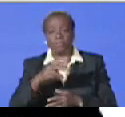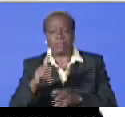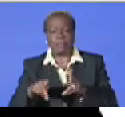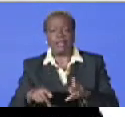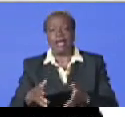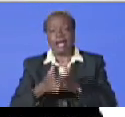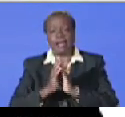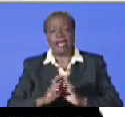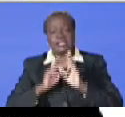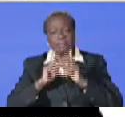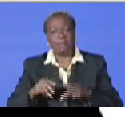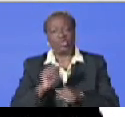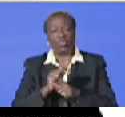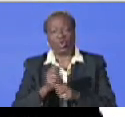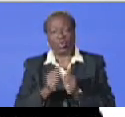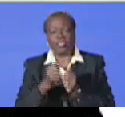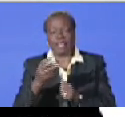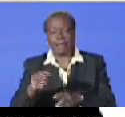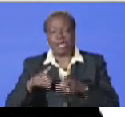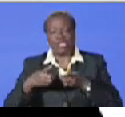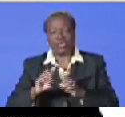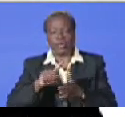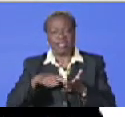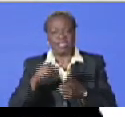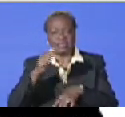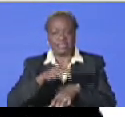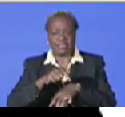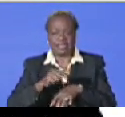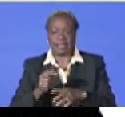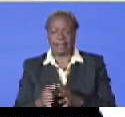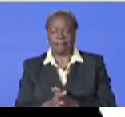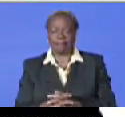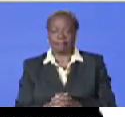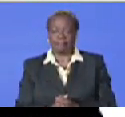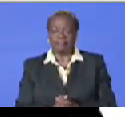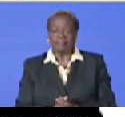them during this time. Cleopatra Murphy, ZNS Network News.